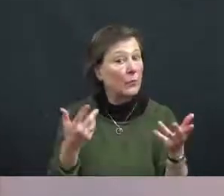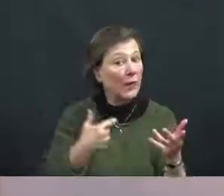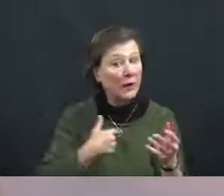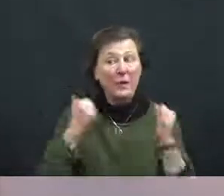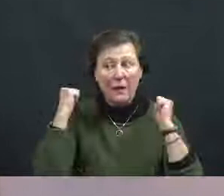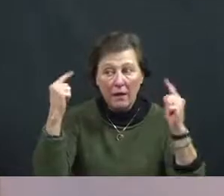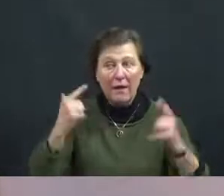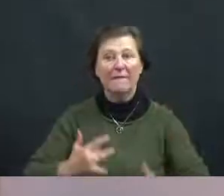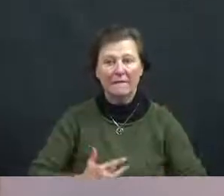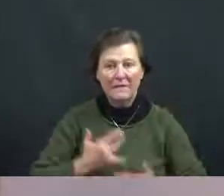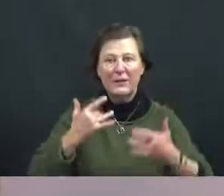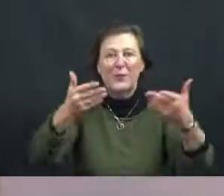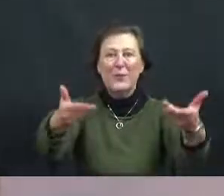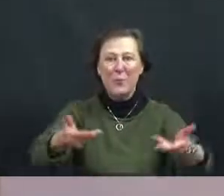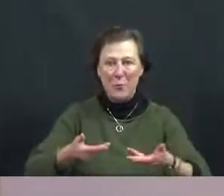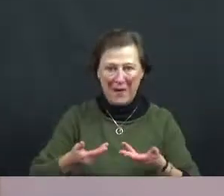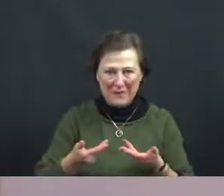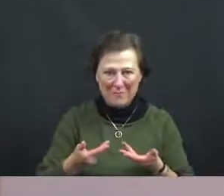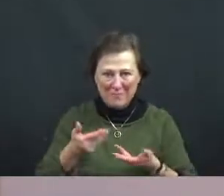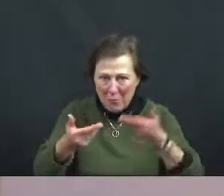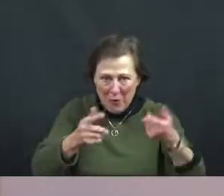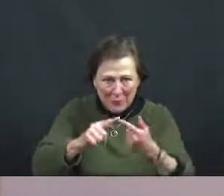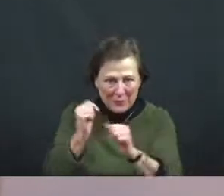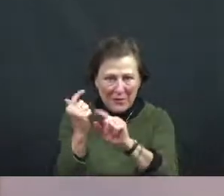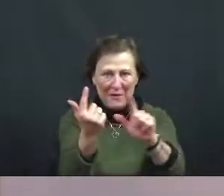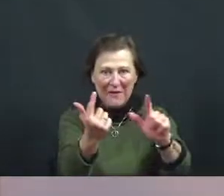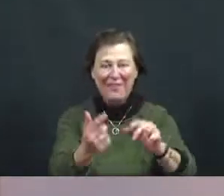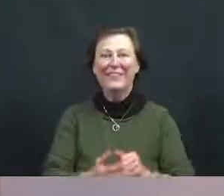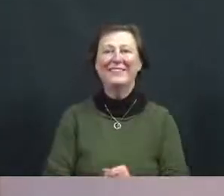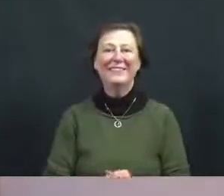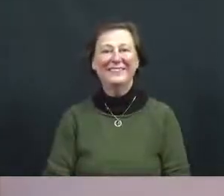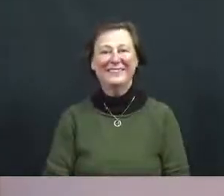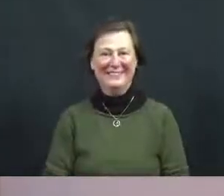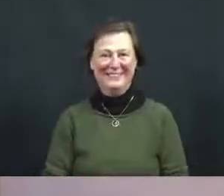welcome. Welcome to us all.